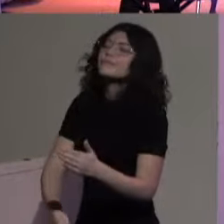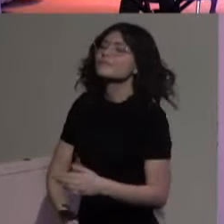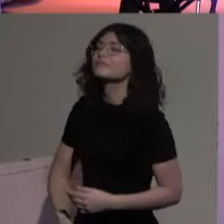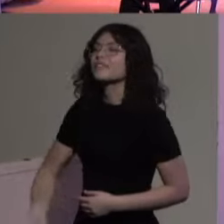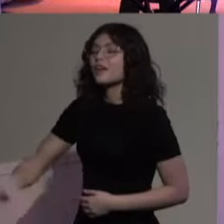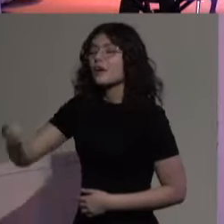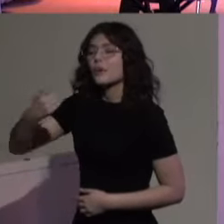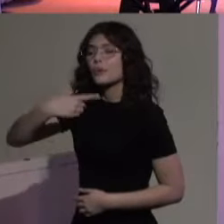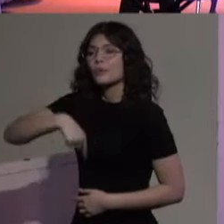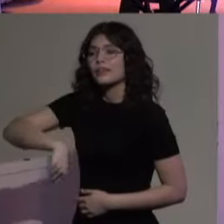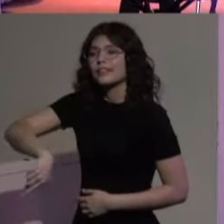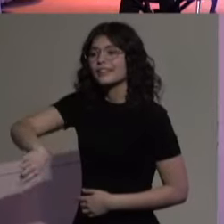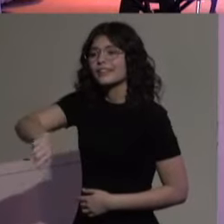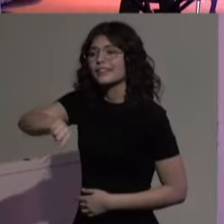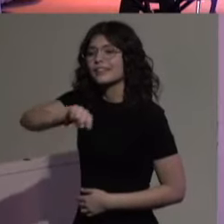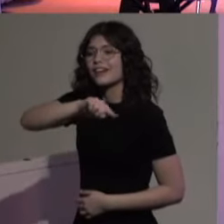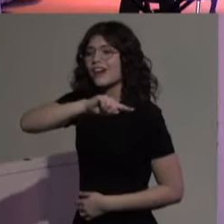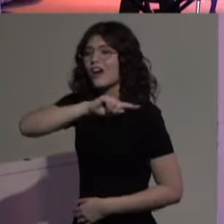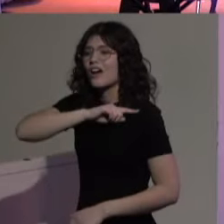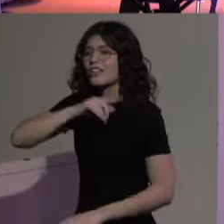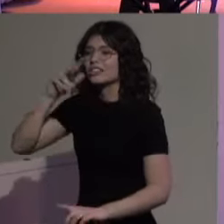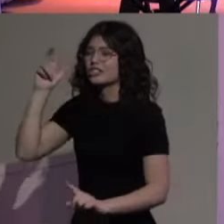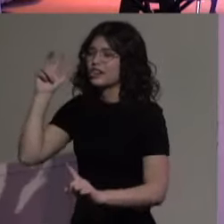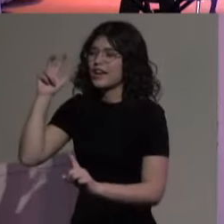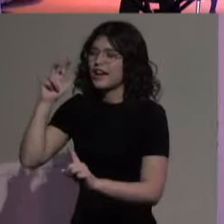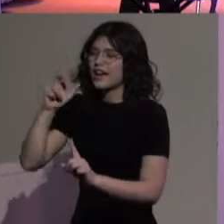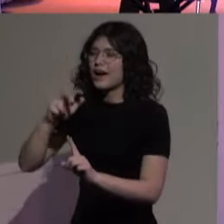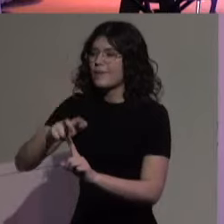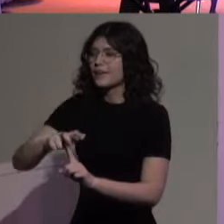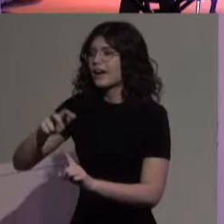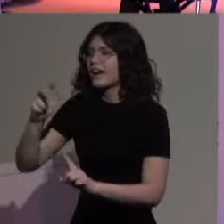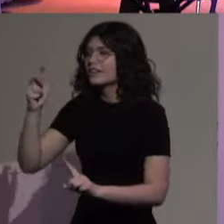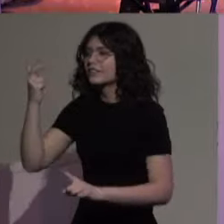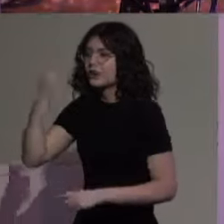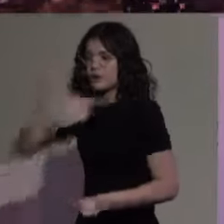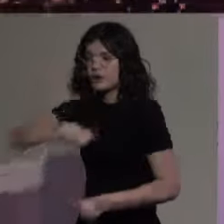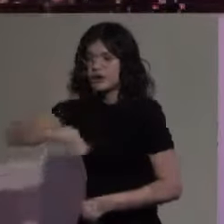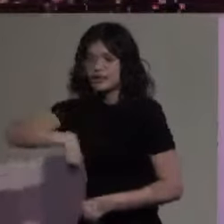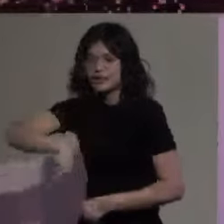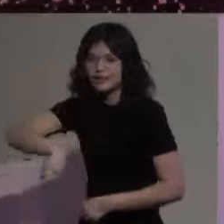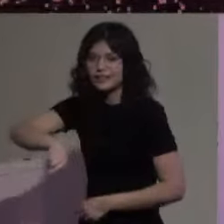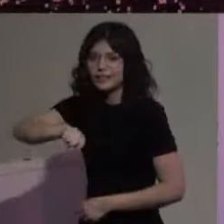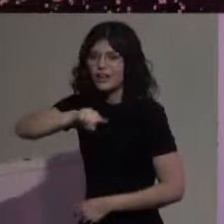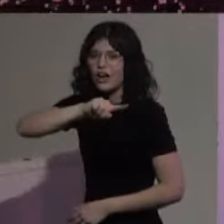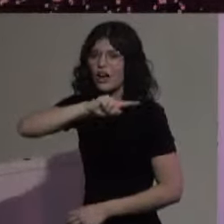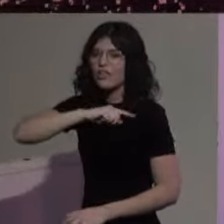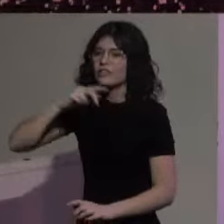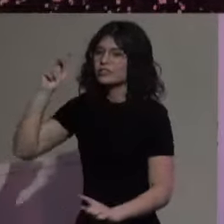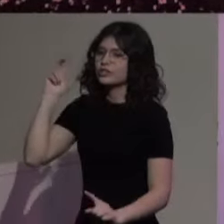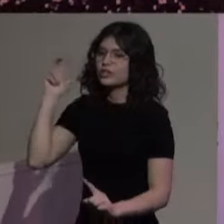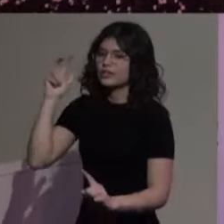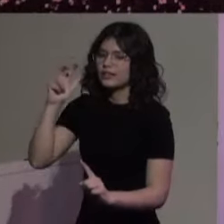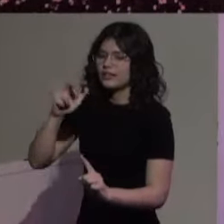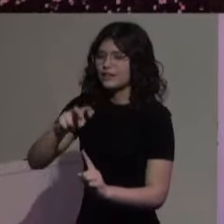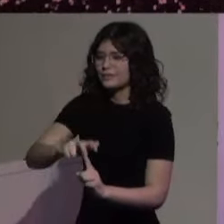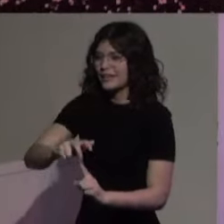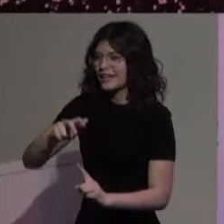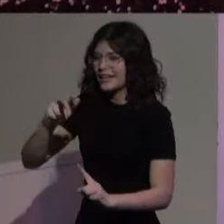end. We are the champions. We are the